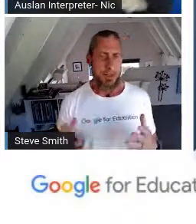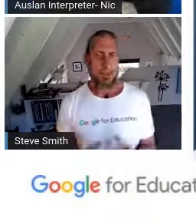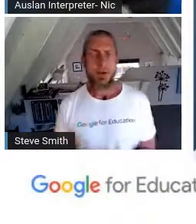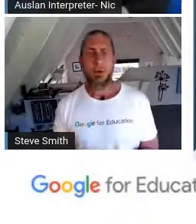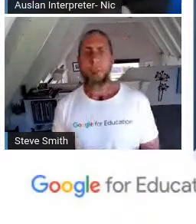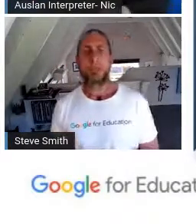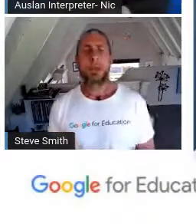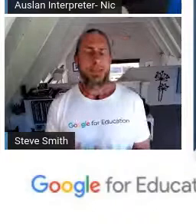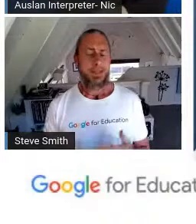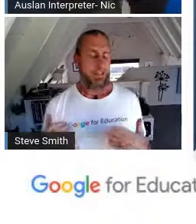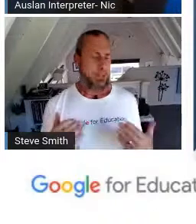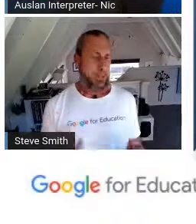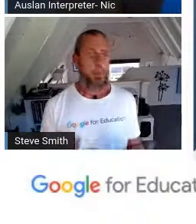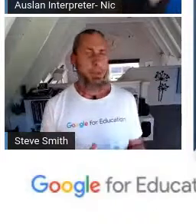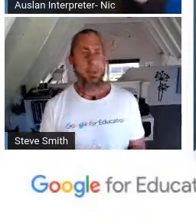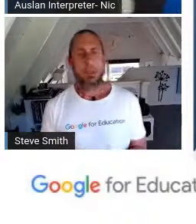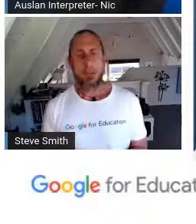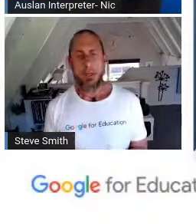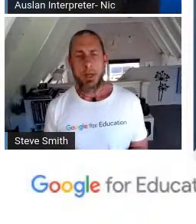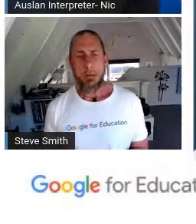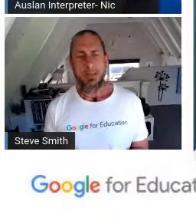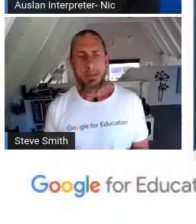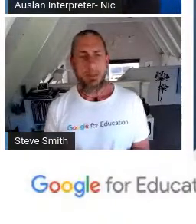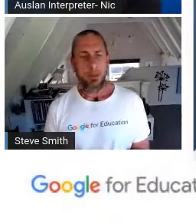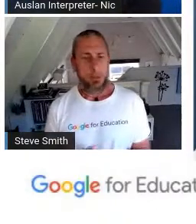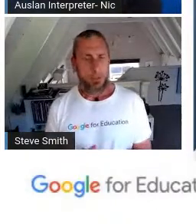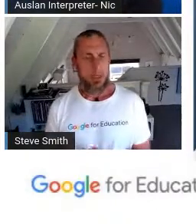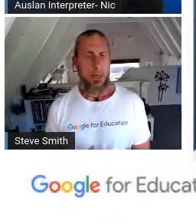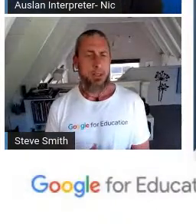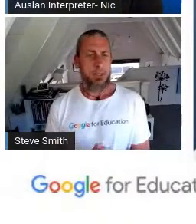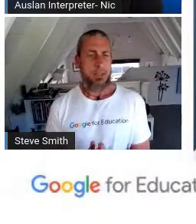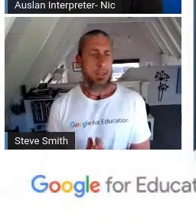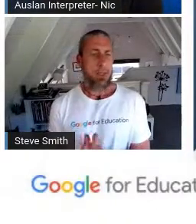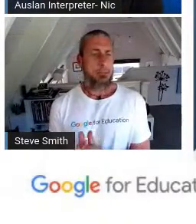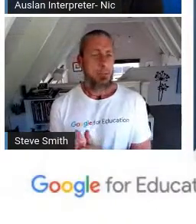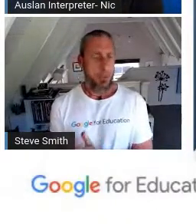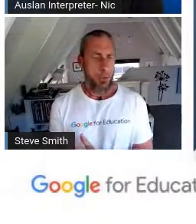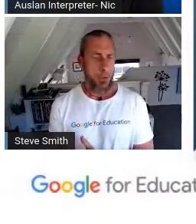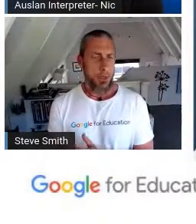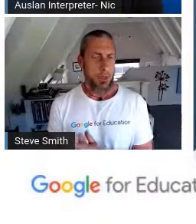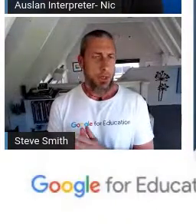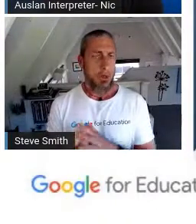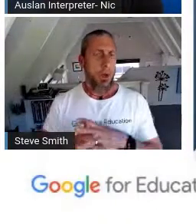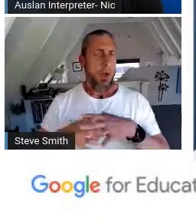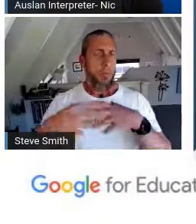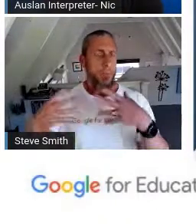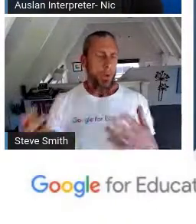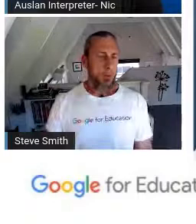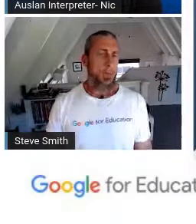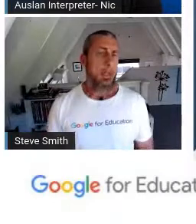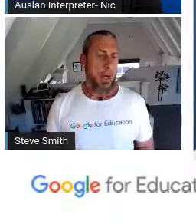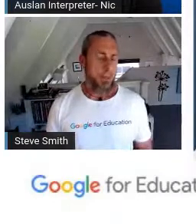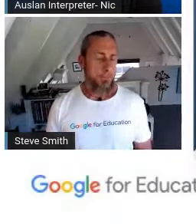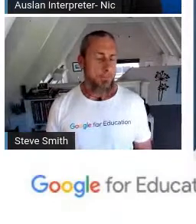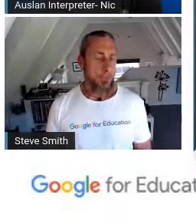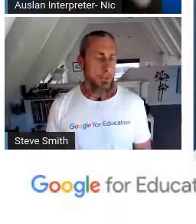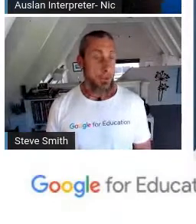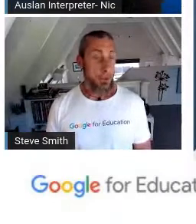te whare tēnā koe, ki te tupuna tēnā koe, tēnā koutou katoa, tihei muriora. So